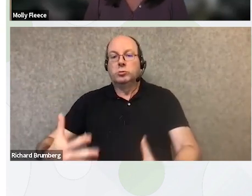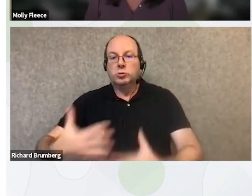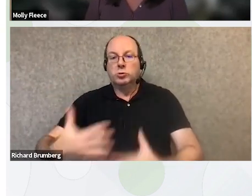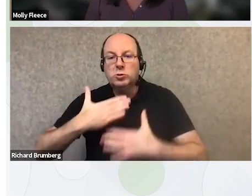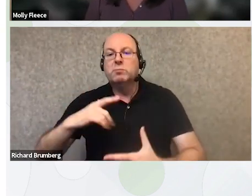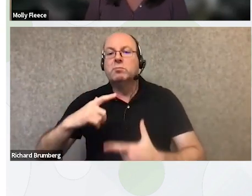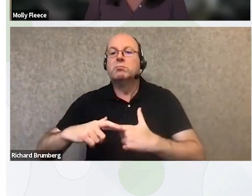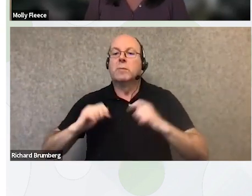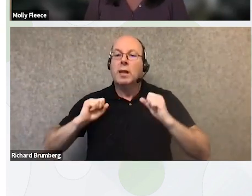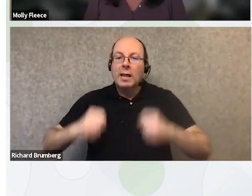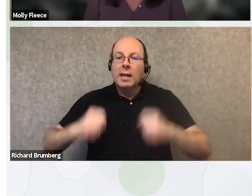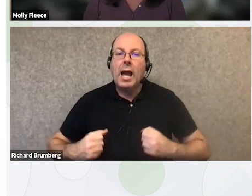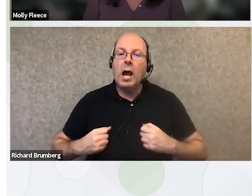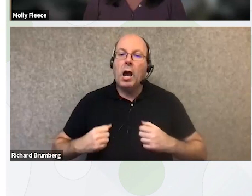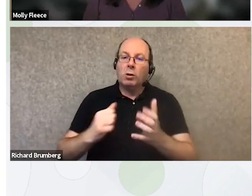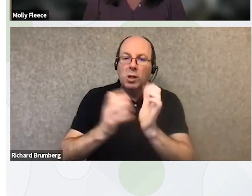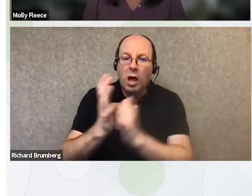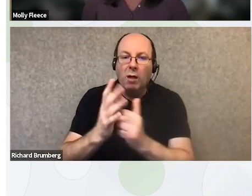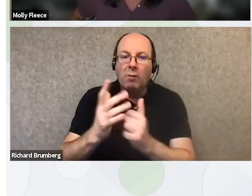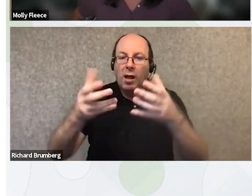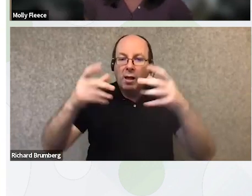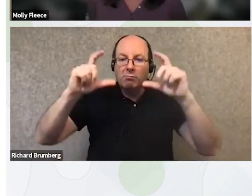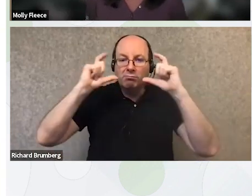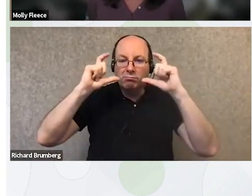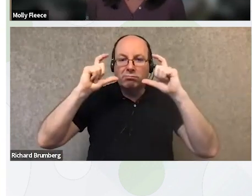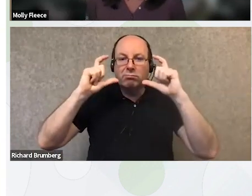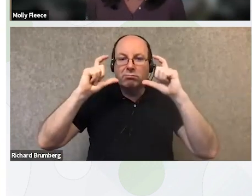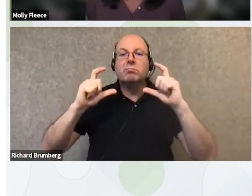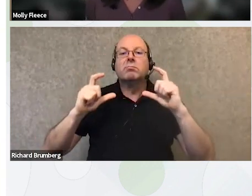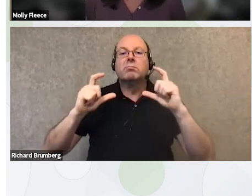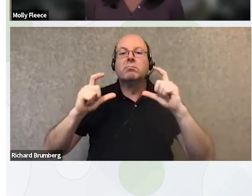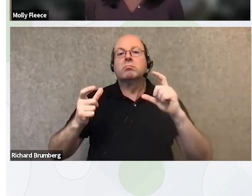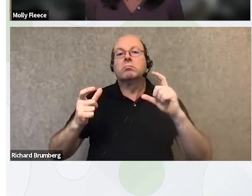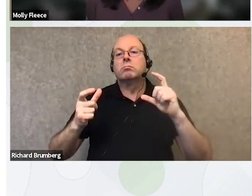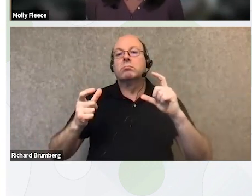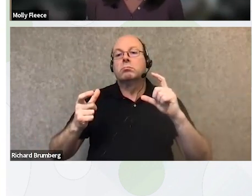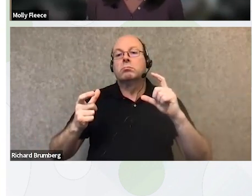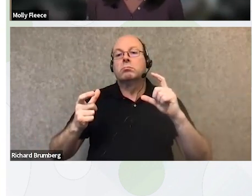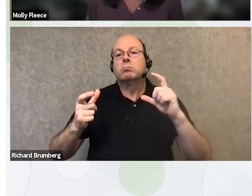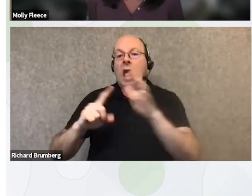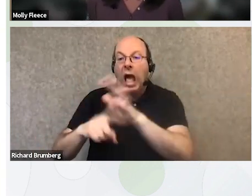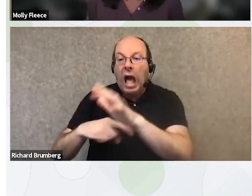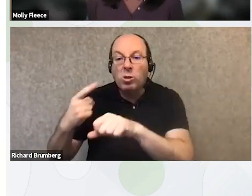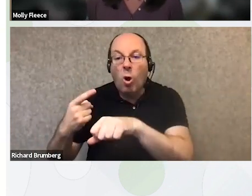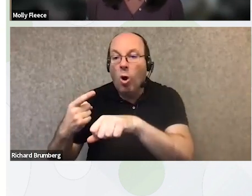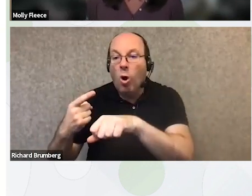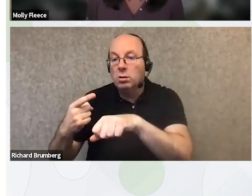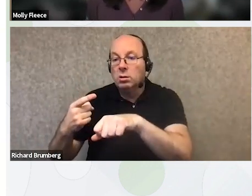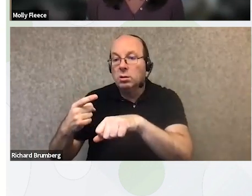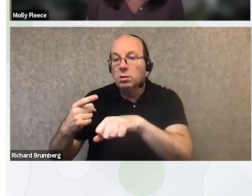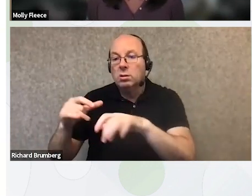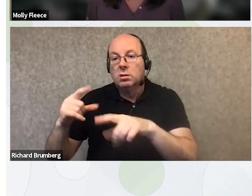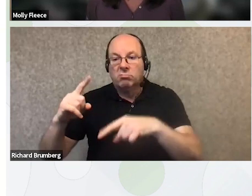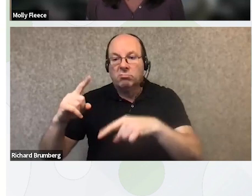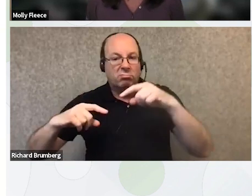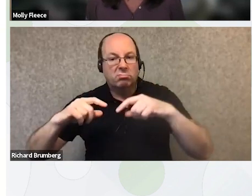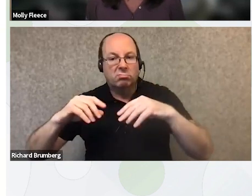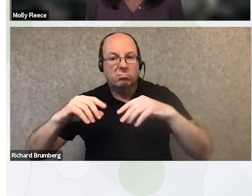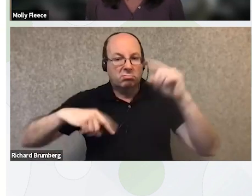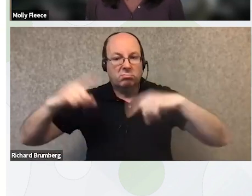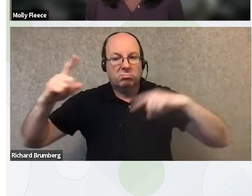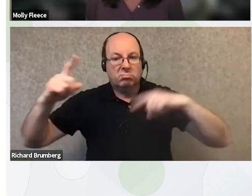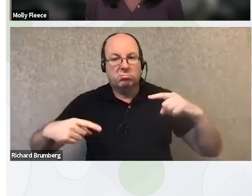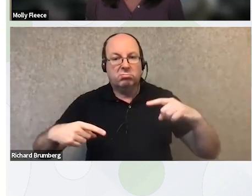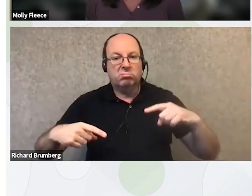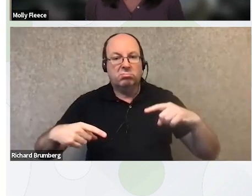of how long transmission-based precautions should be in place, I put it varies, and it varies dependent on the